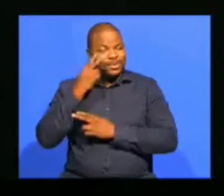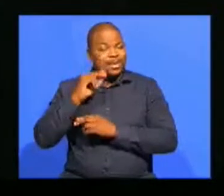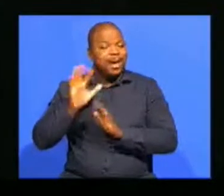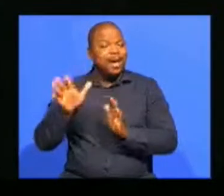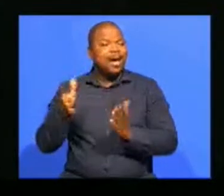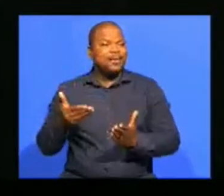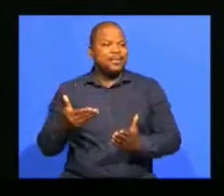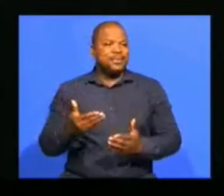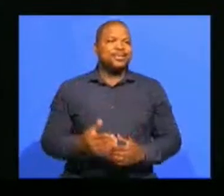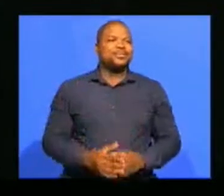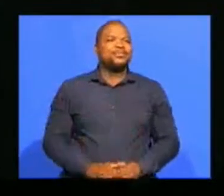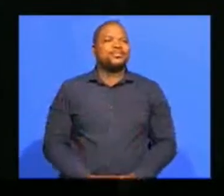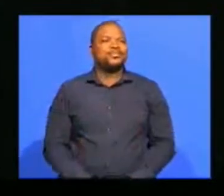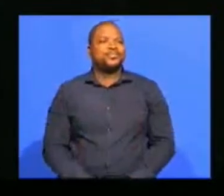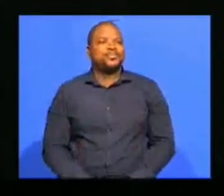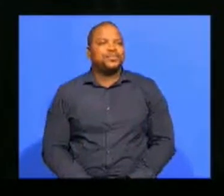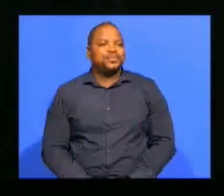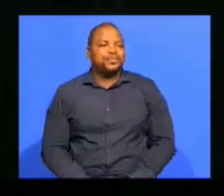space.